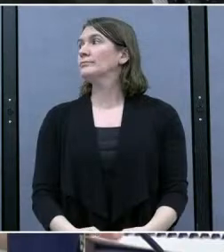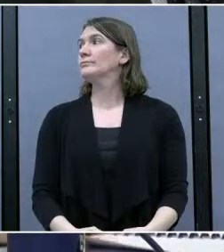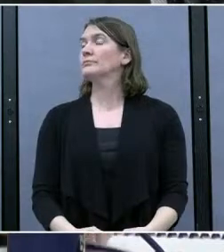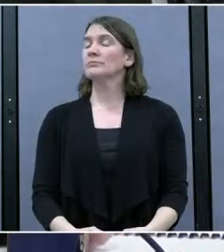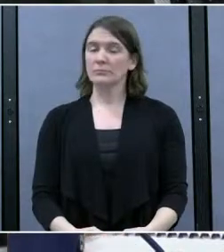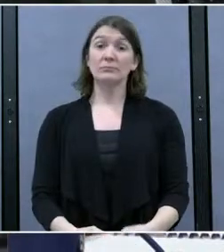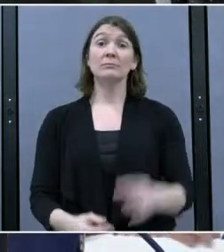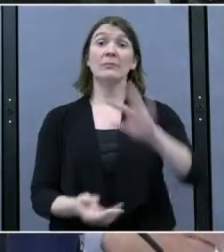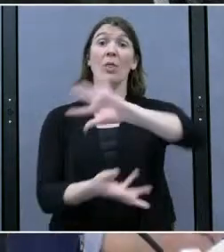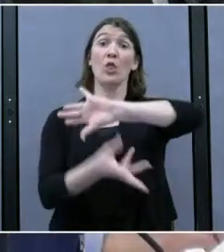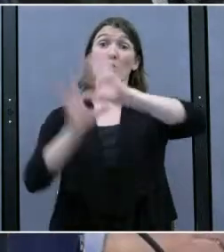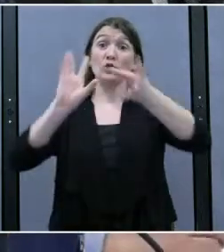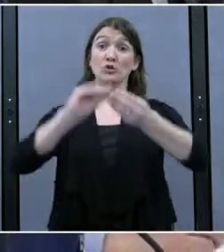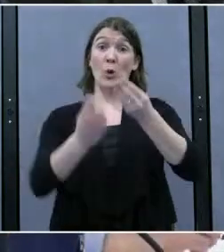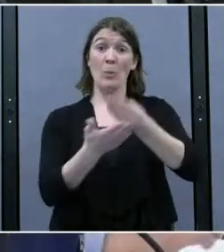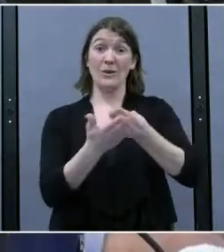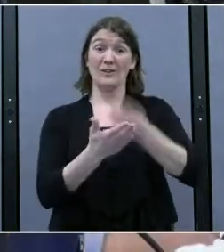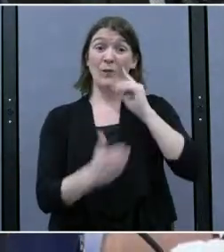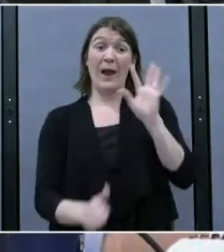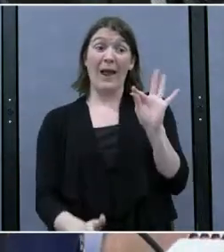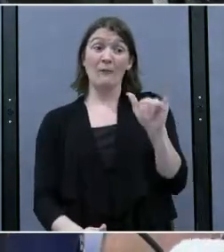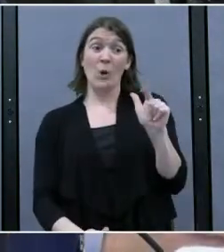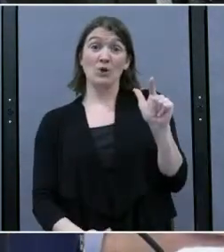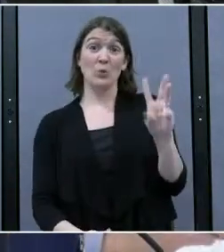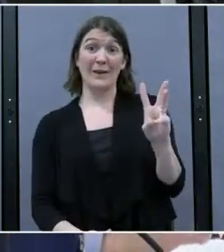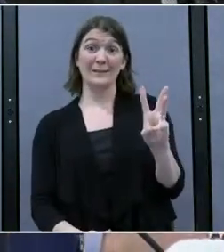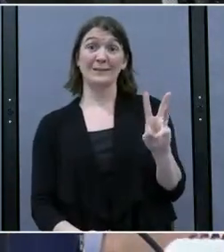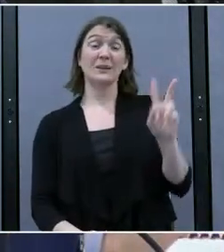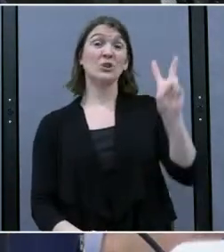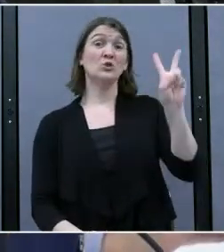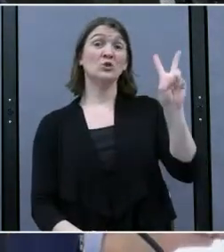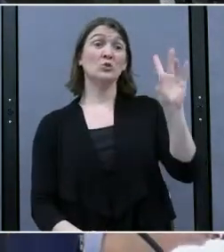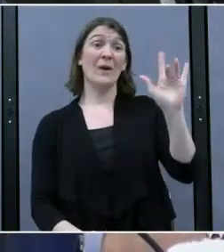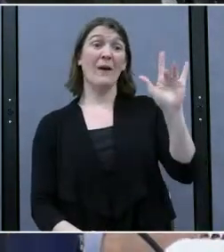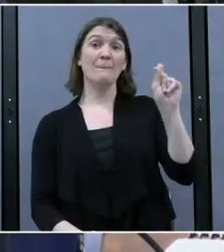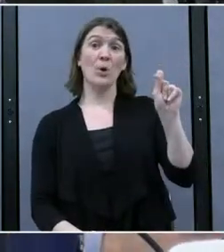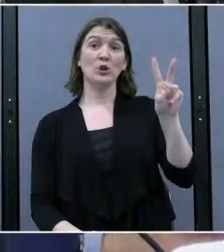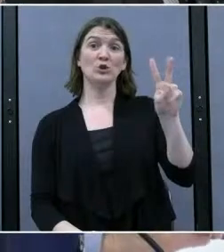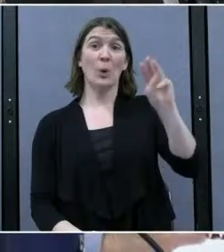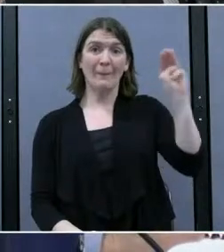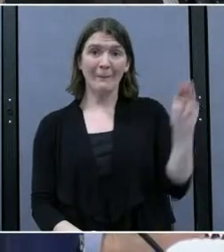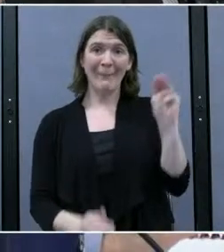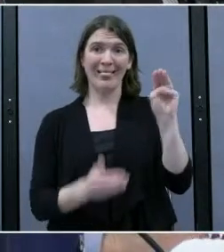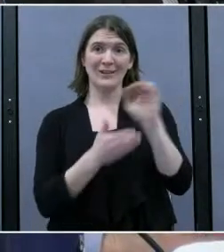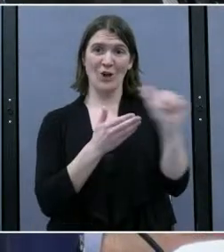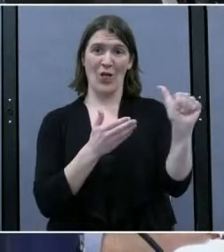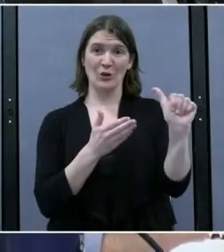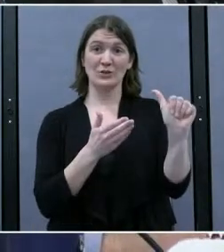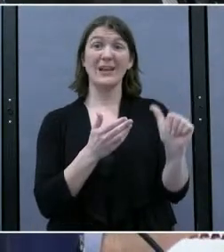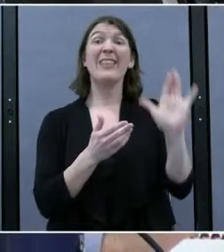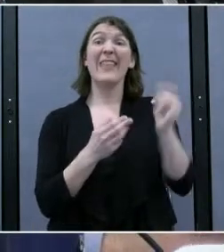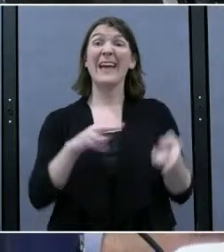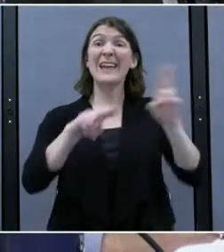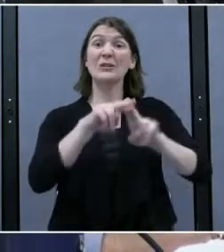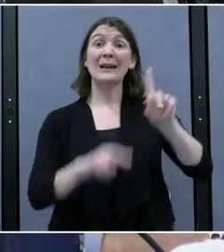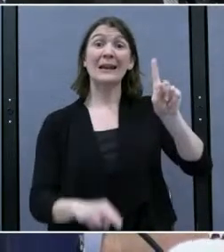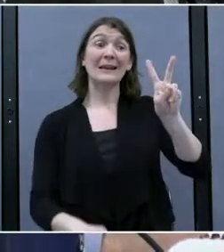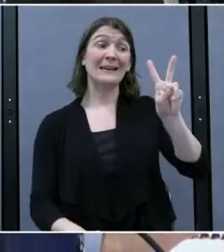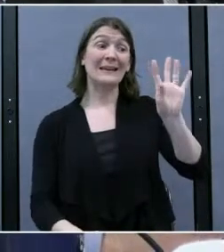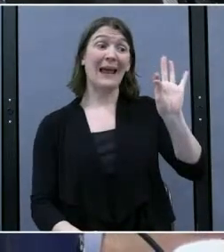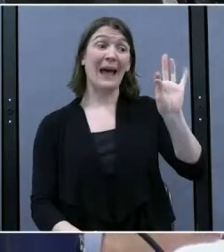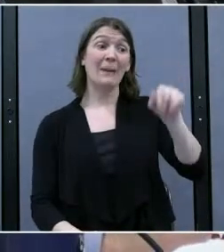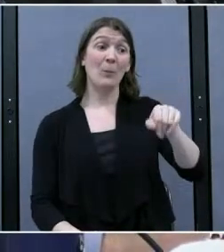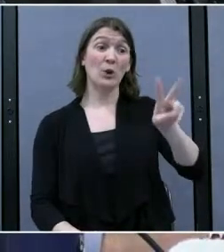the total budget for FY26 is $25.2 million. It's an increase of 9.2%